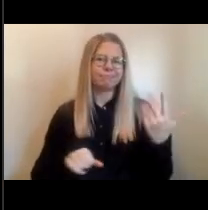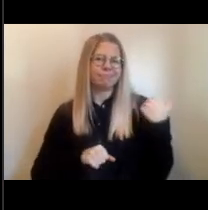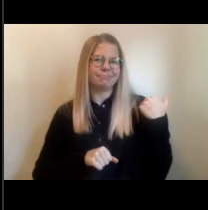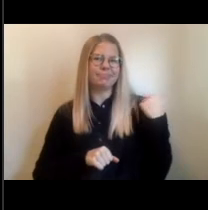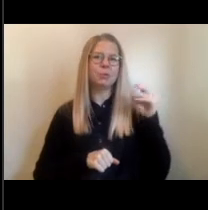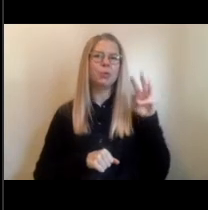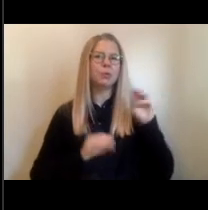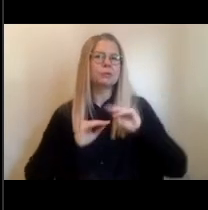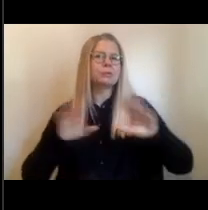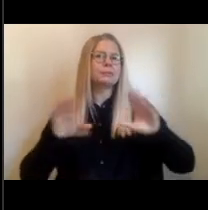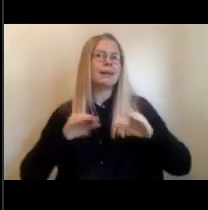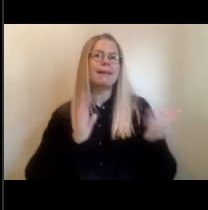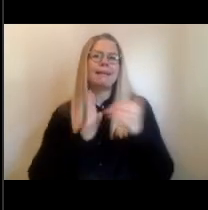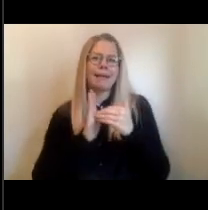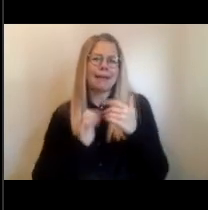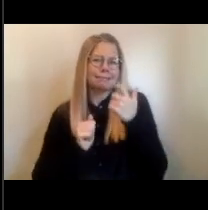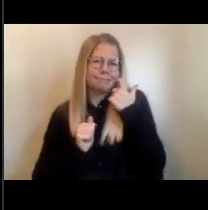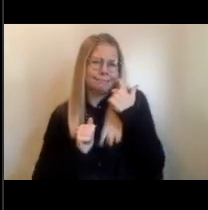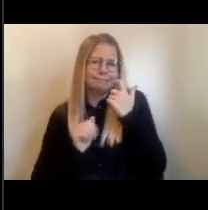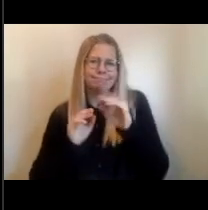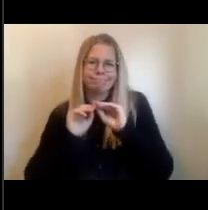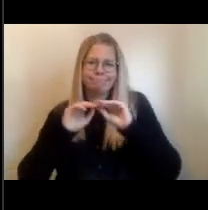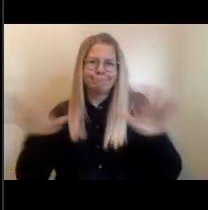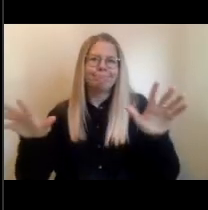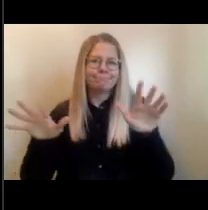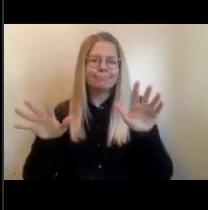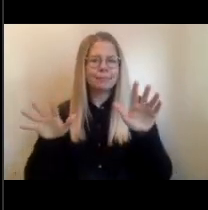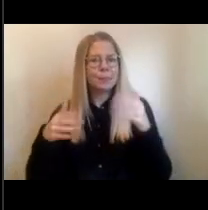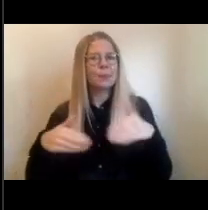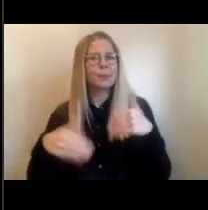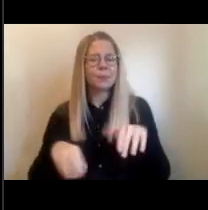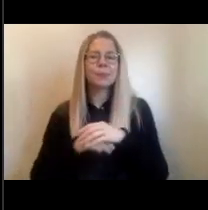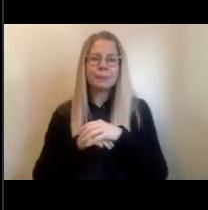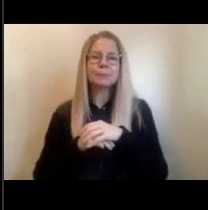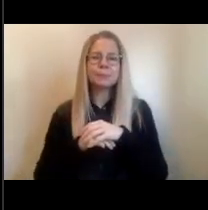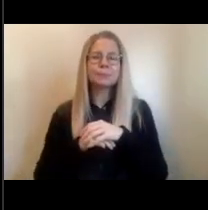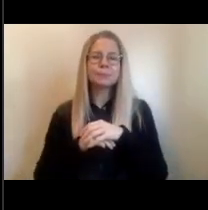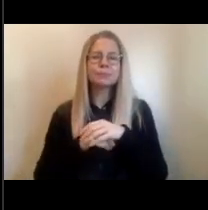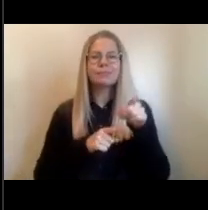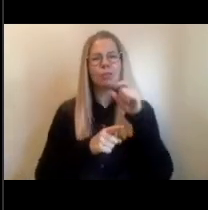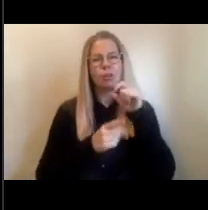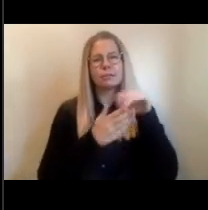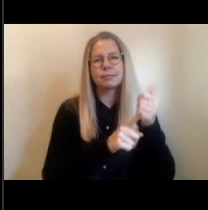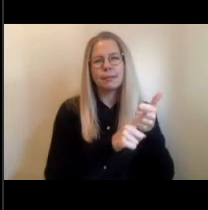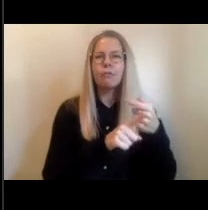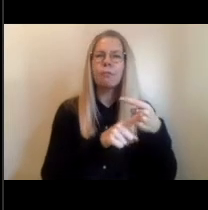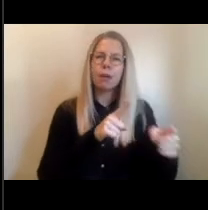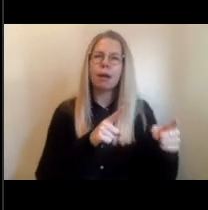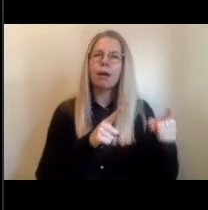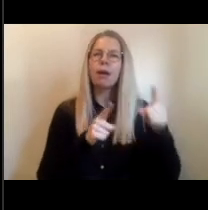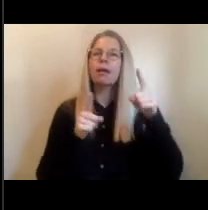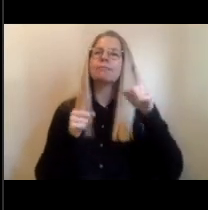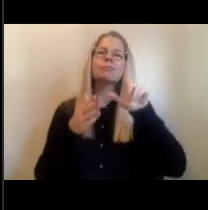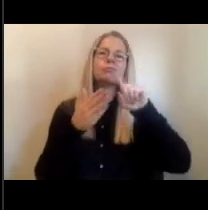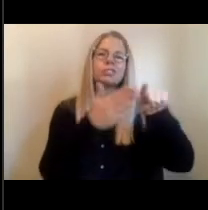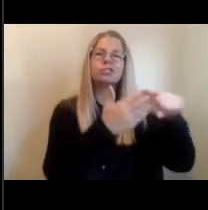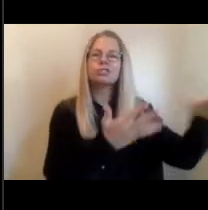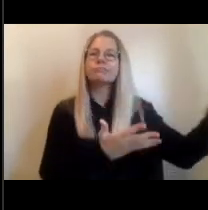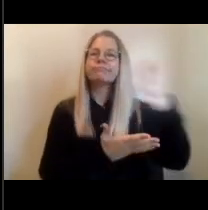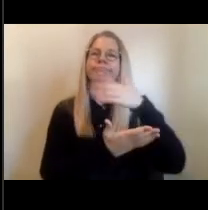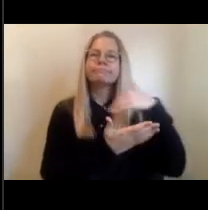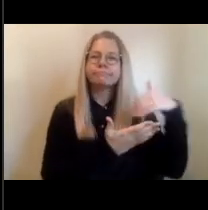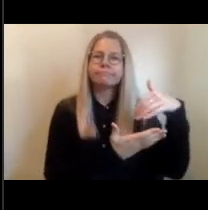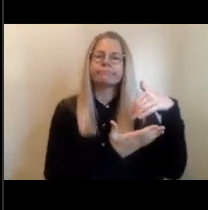This is a big review, actually, not really a study, talking about these 9 lifestyle factors that are